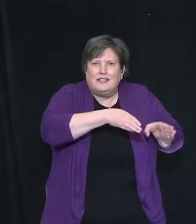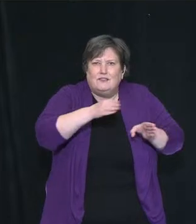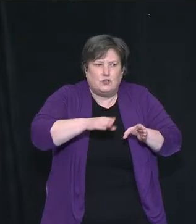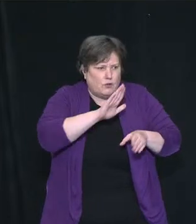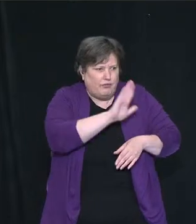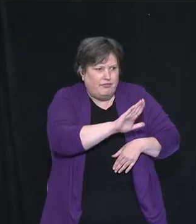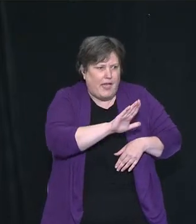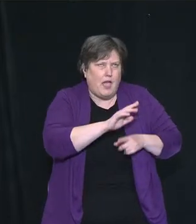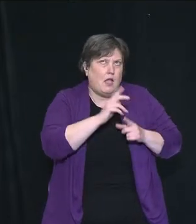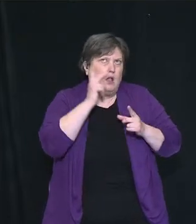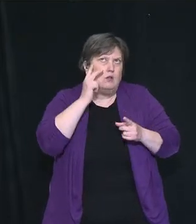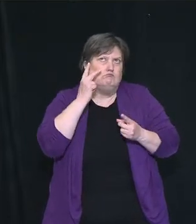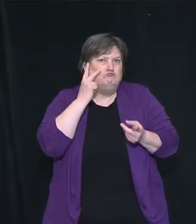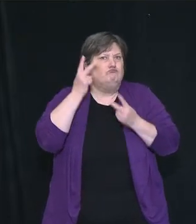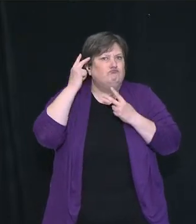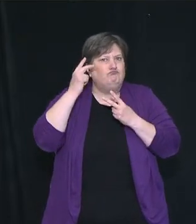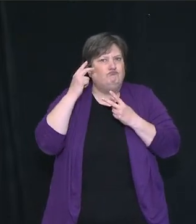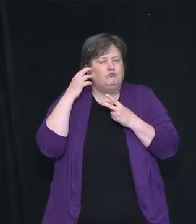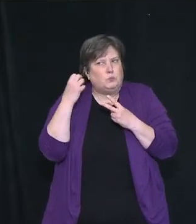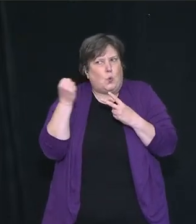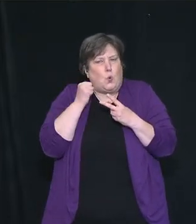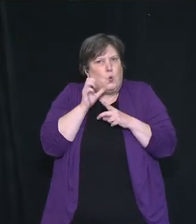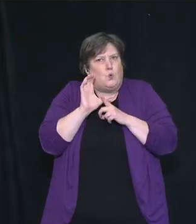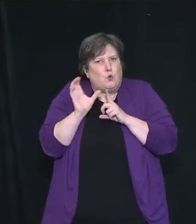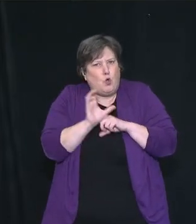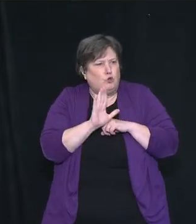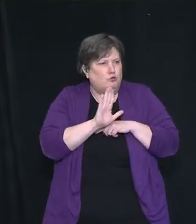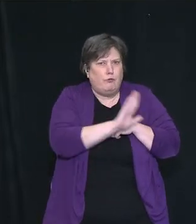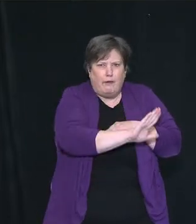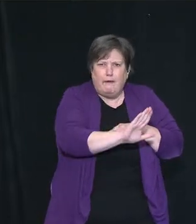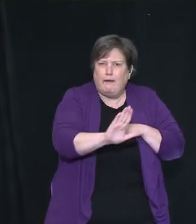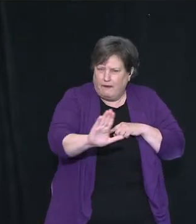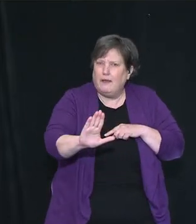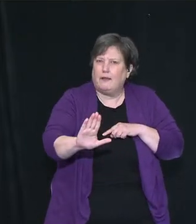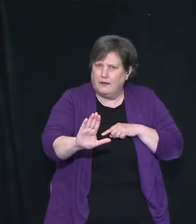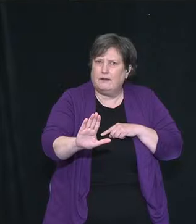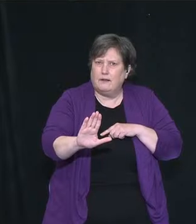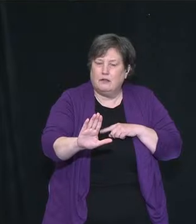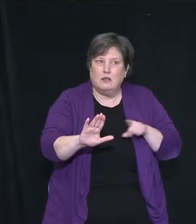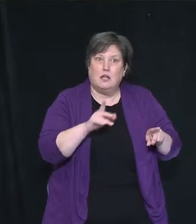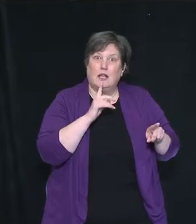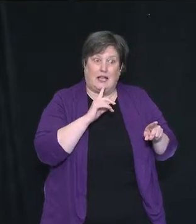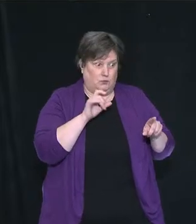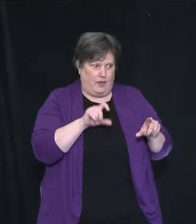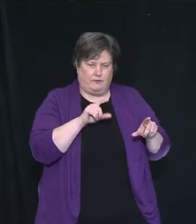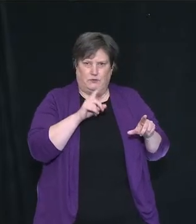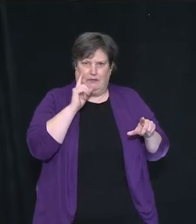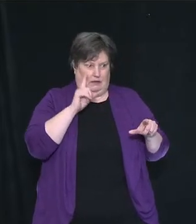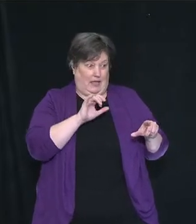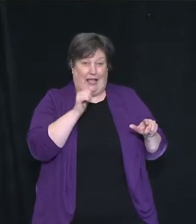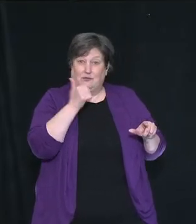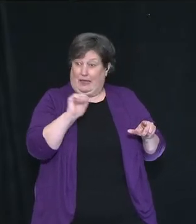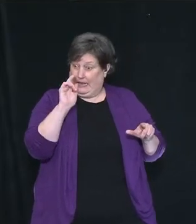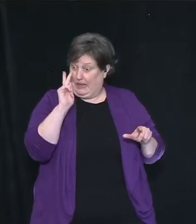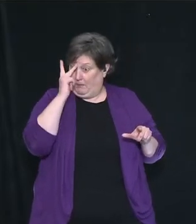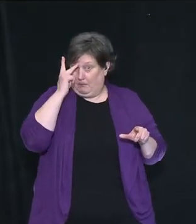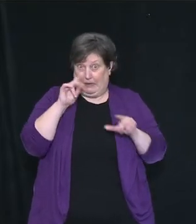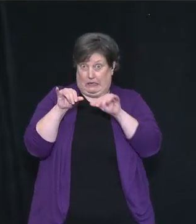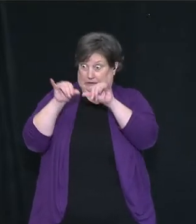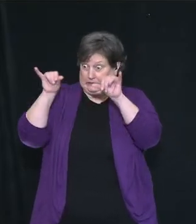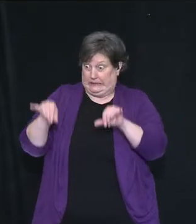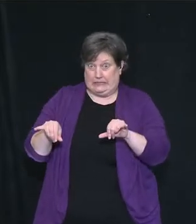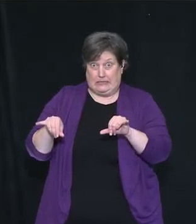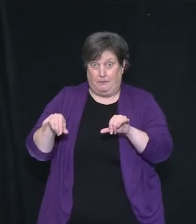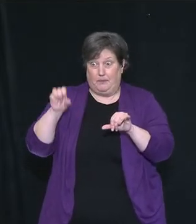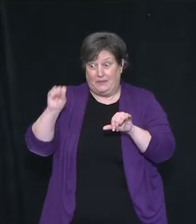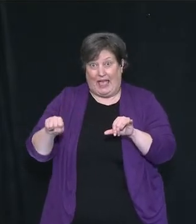mindset and to remember that life in common is based on presuppositions that the political system cannot